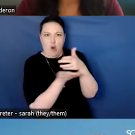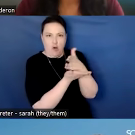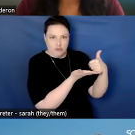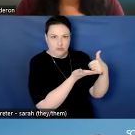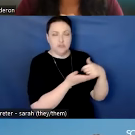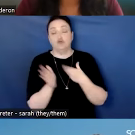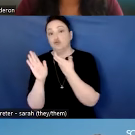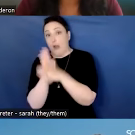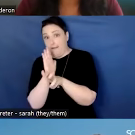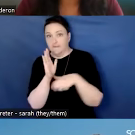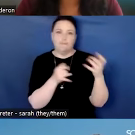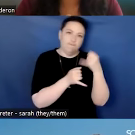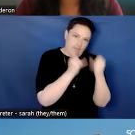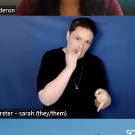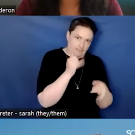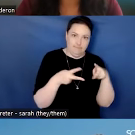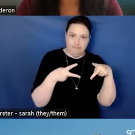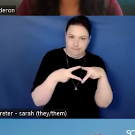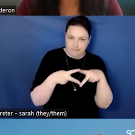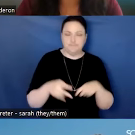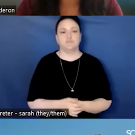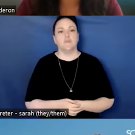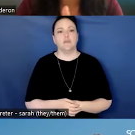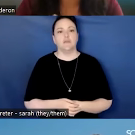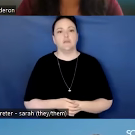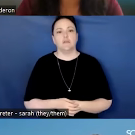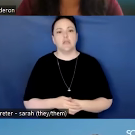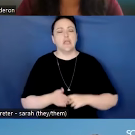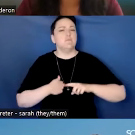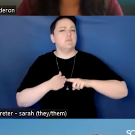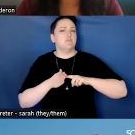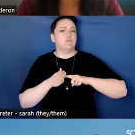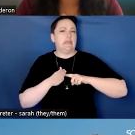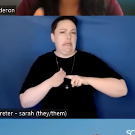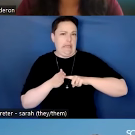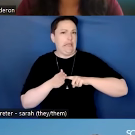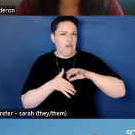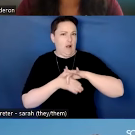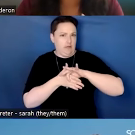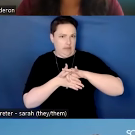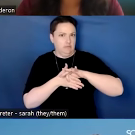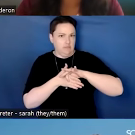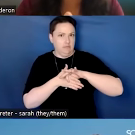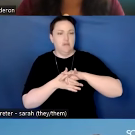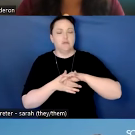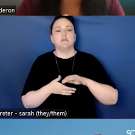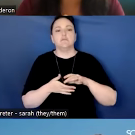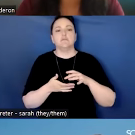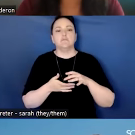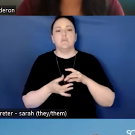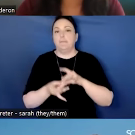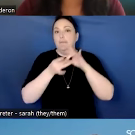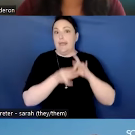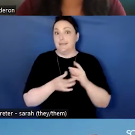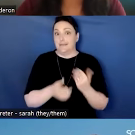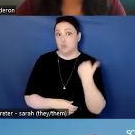PEIR. And the preliminary contents of an EIR based on our previous EIRs is